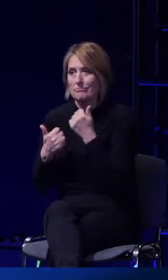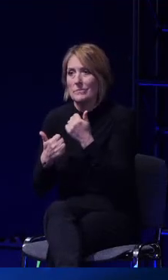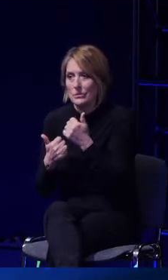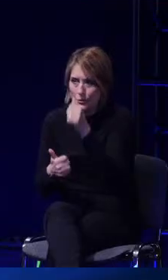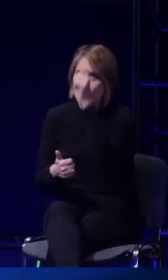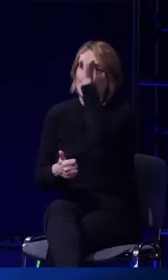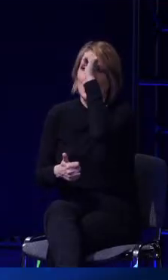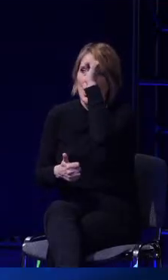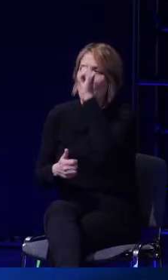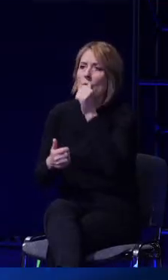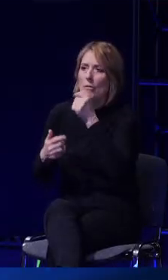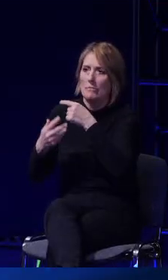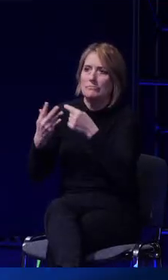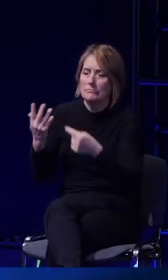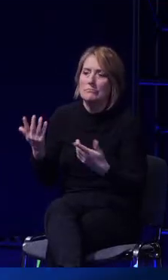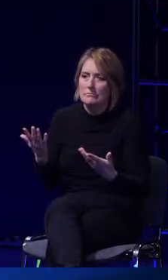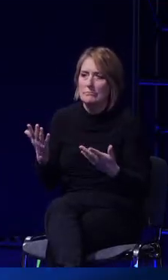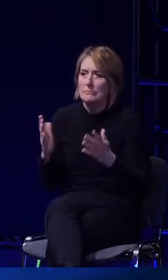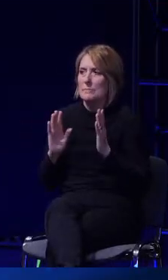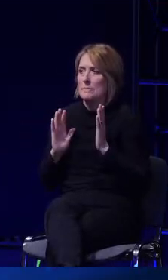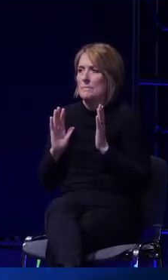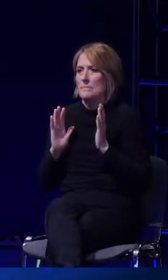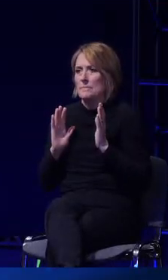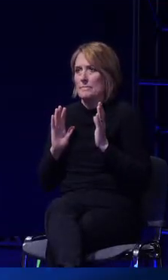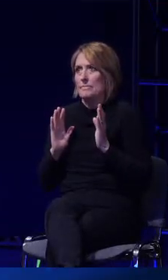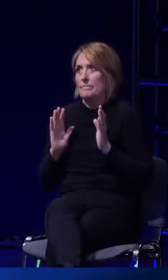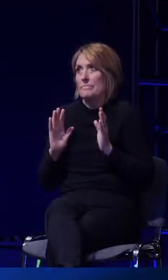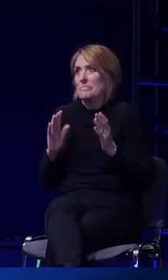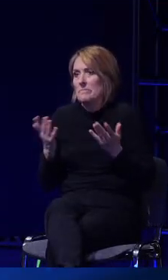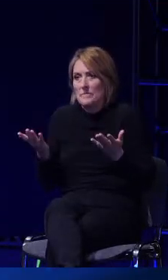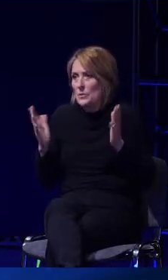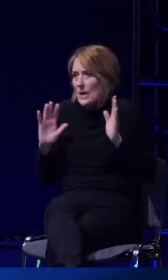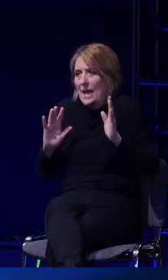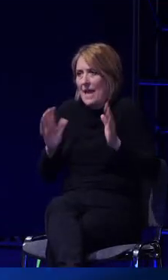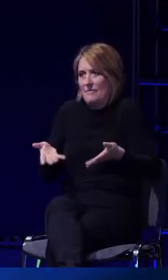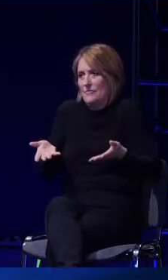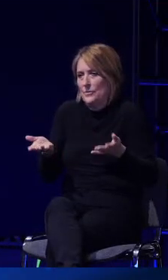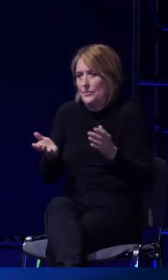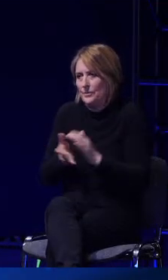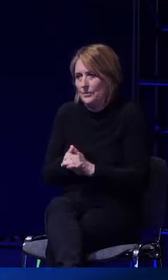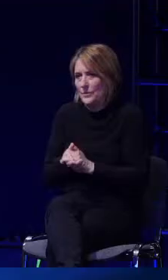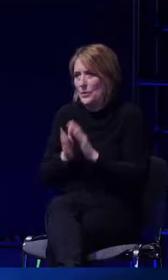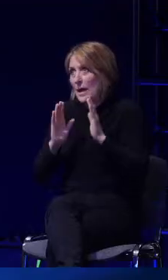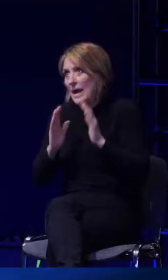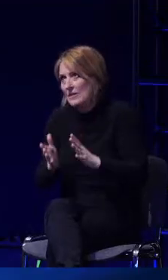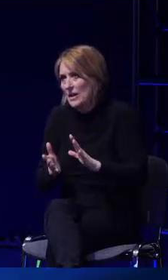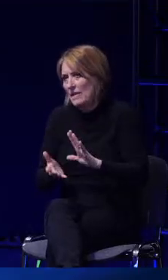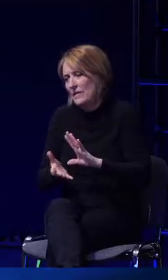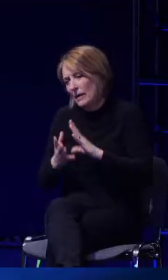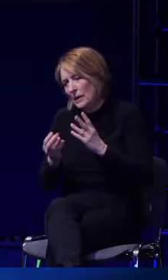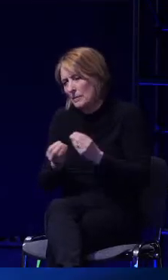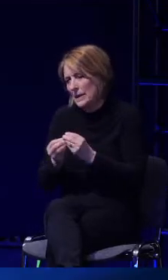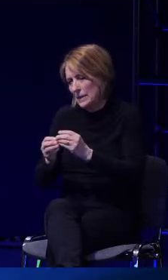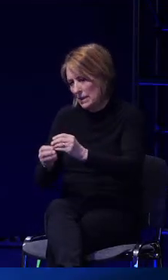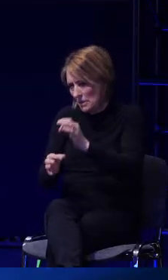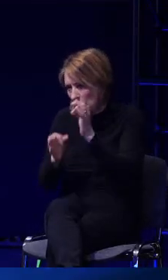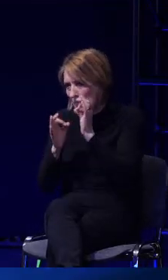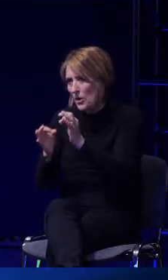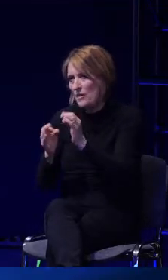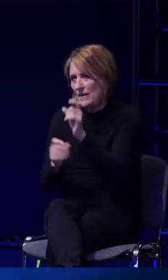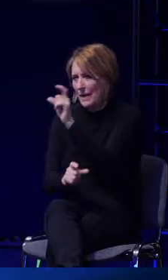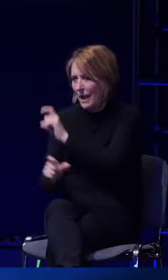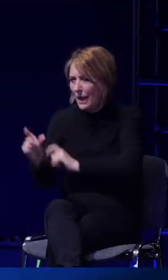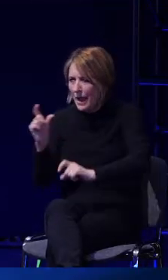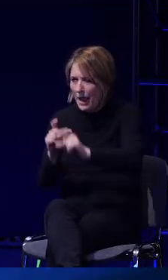firm understanding. But it's you don't have to have complete perfect color accuracy to